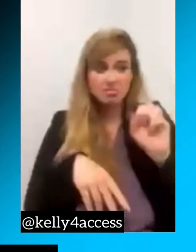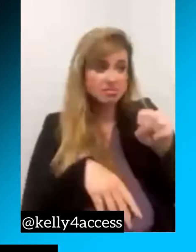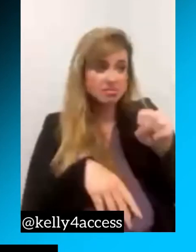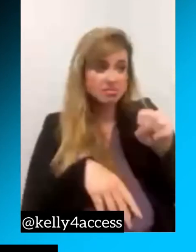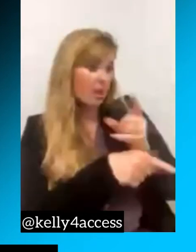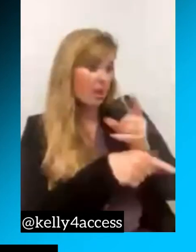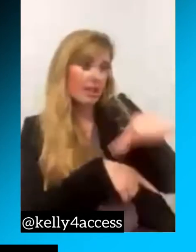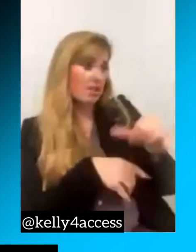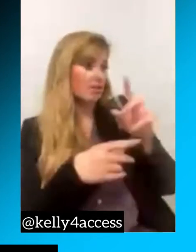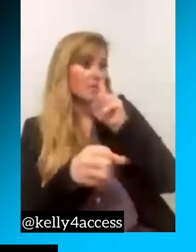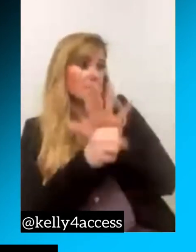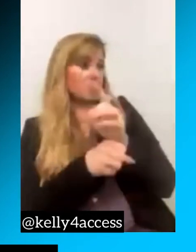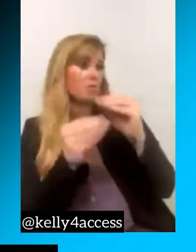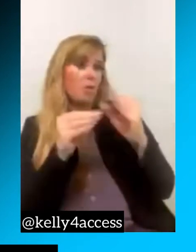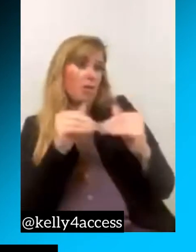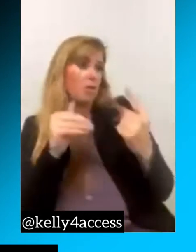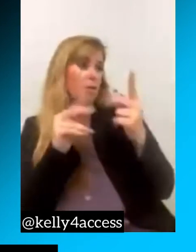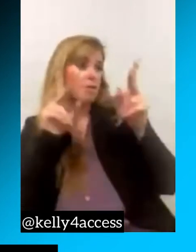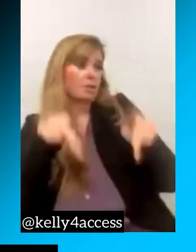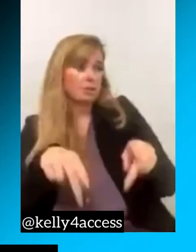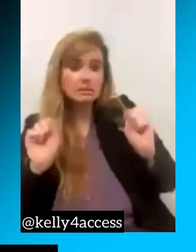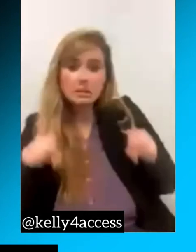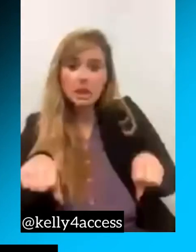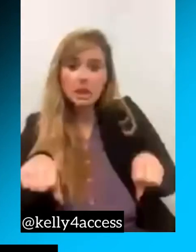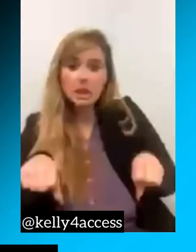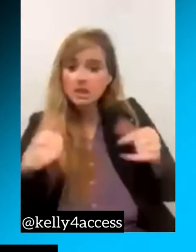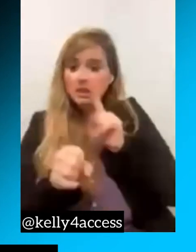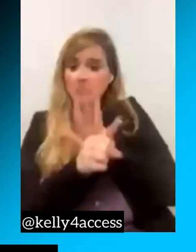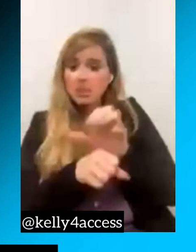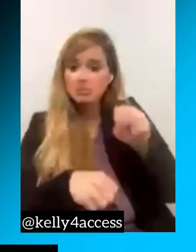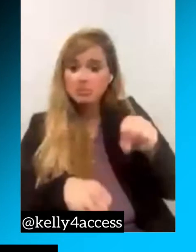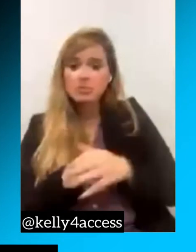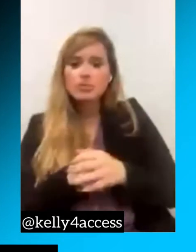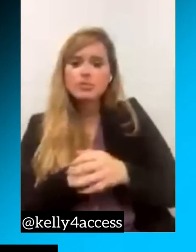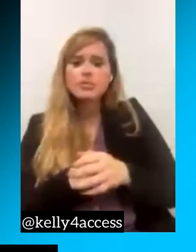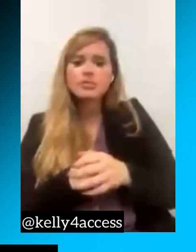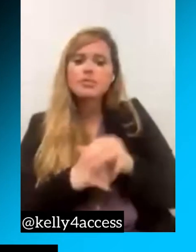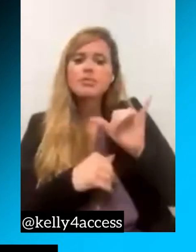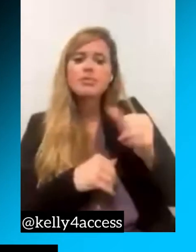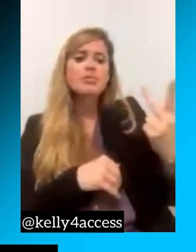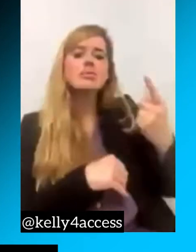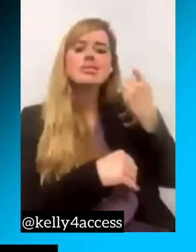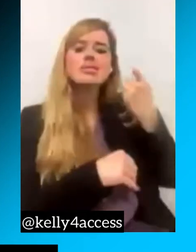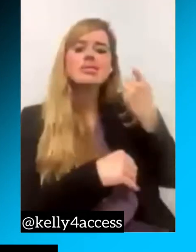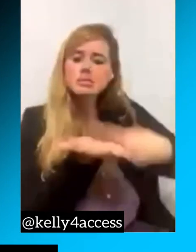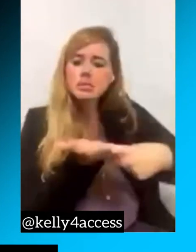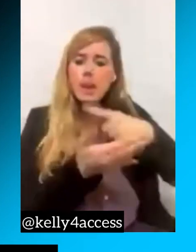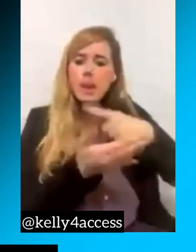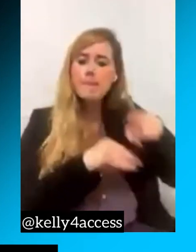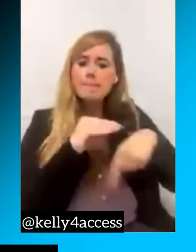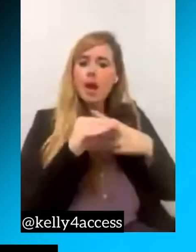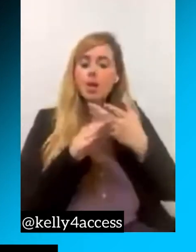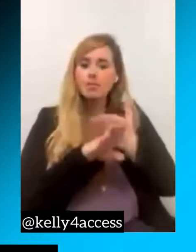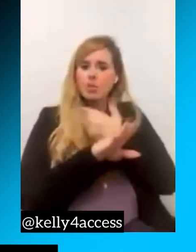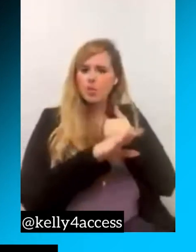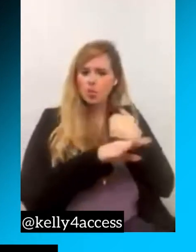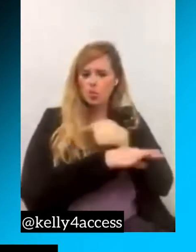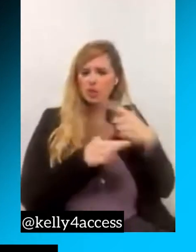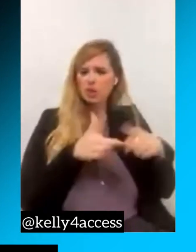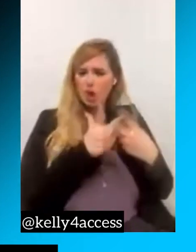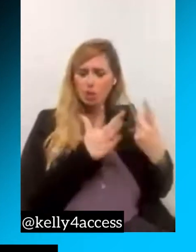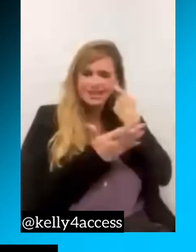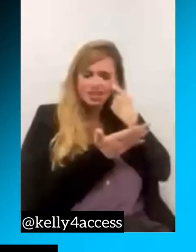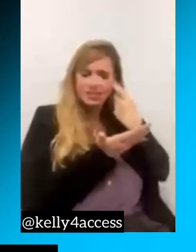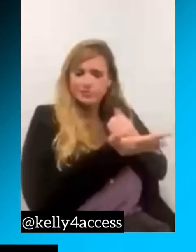And some of these and kind of what Manu and I talked a little bit about before starting. Some